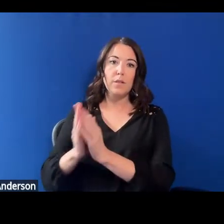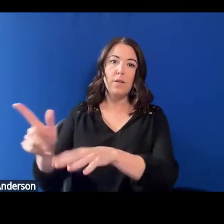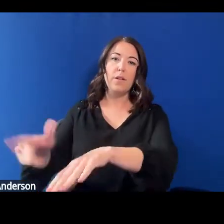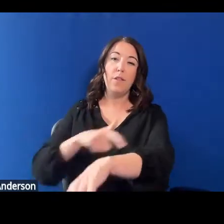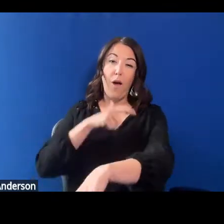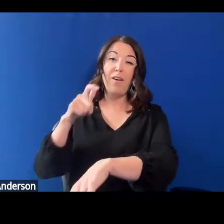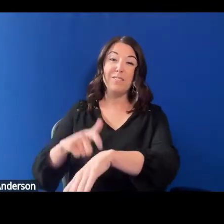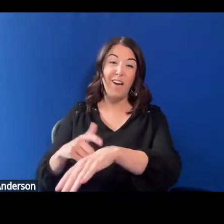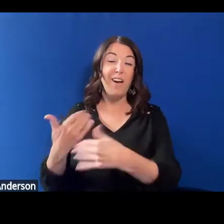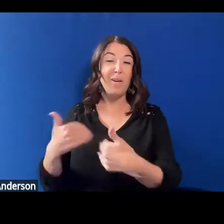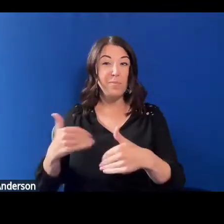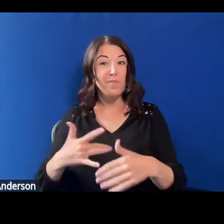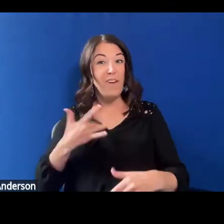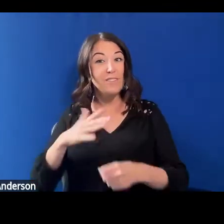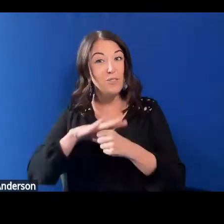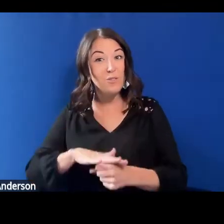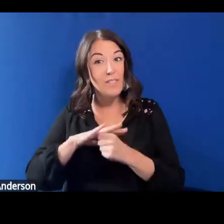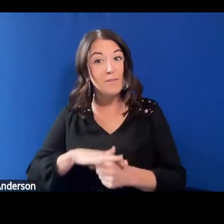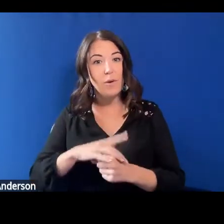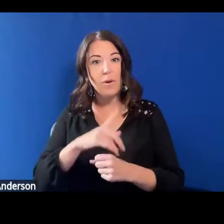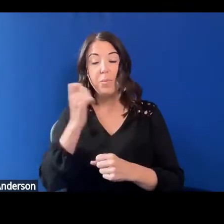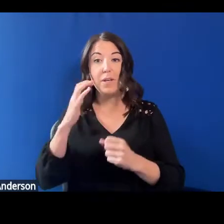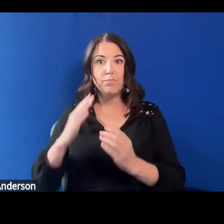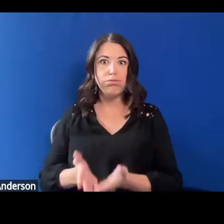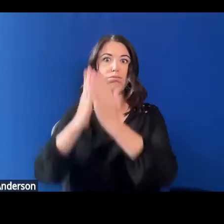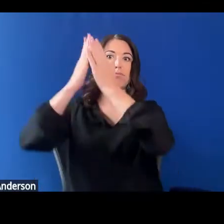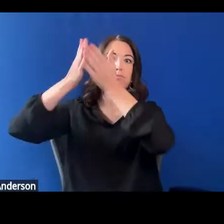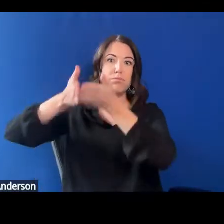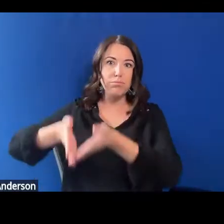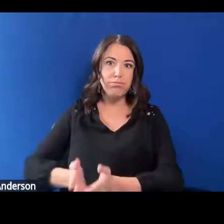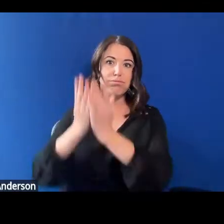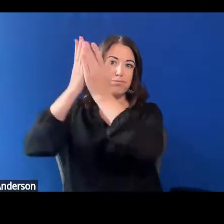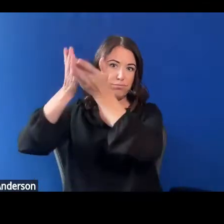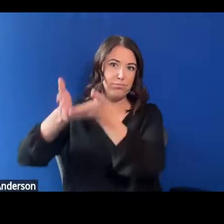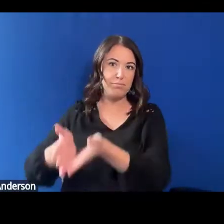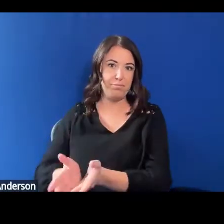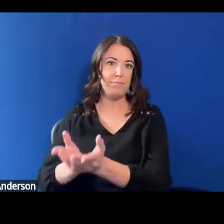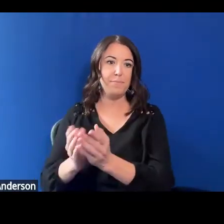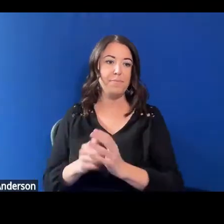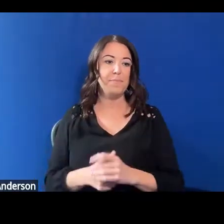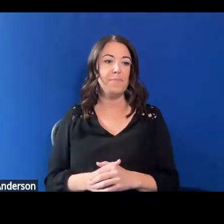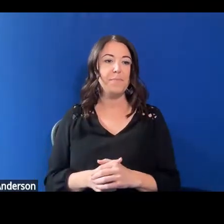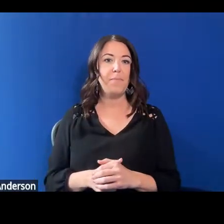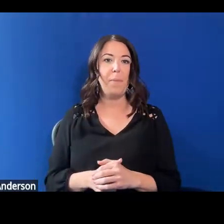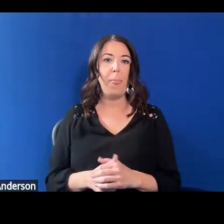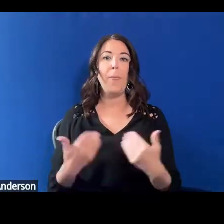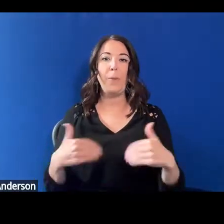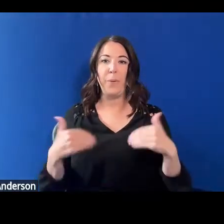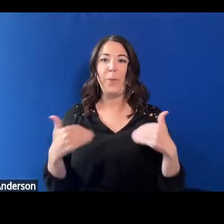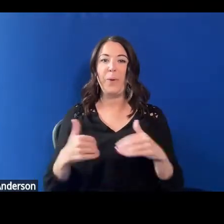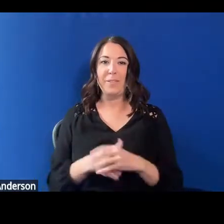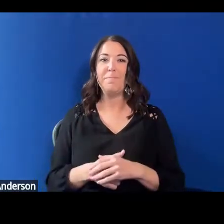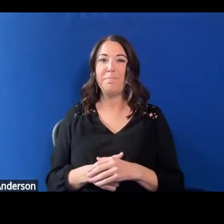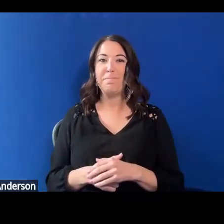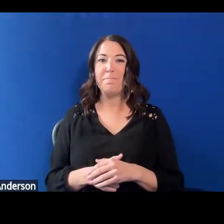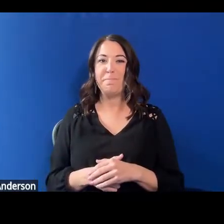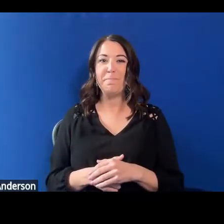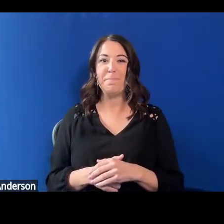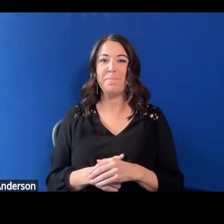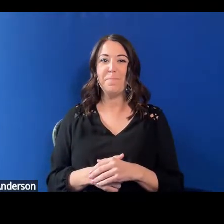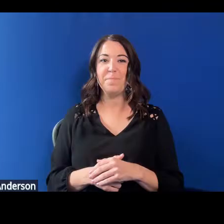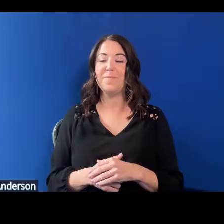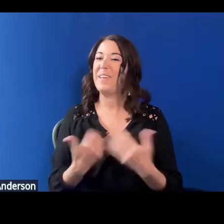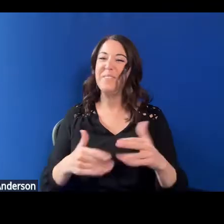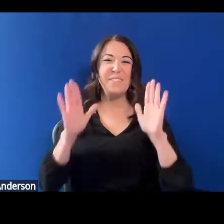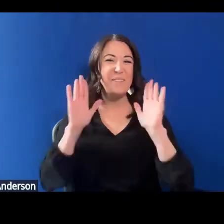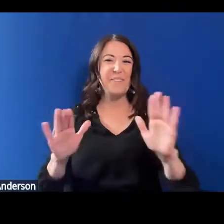little stressful because there were sometimes big waves. And yeah, it was a great